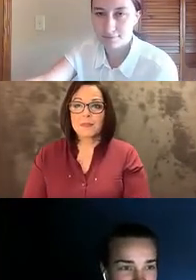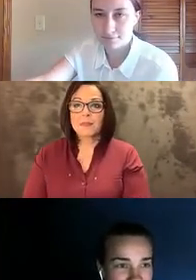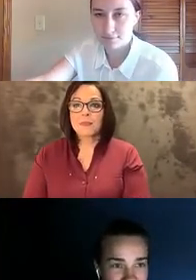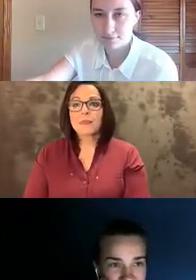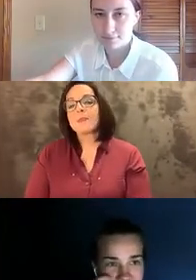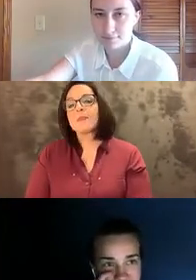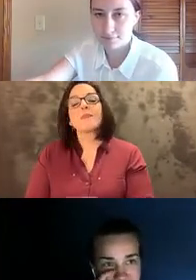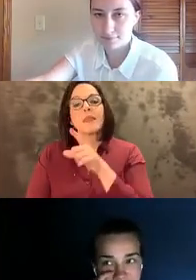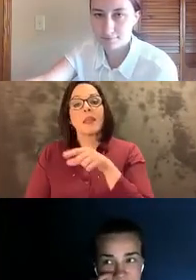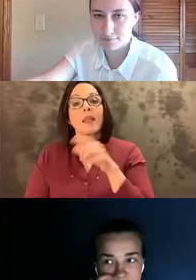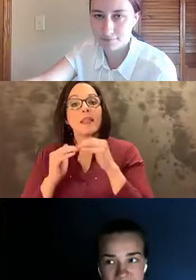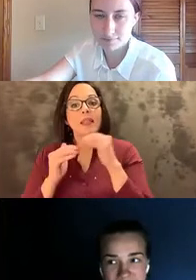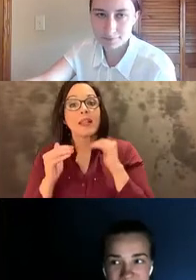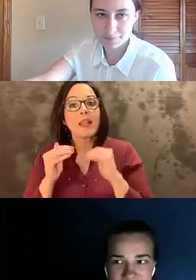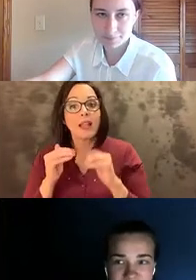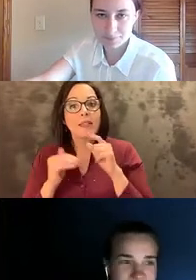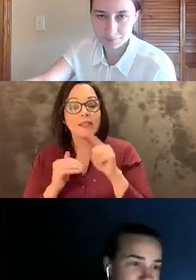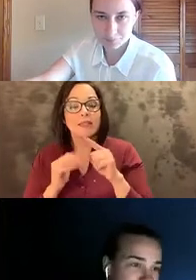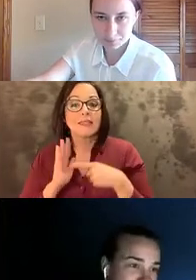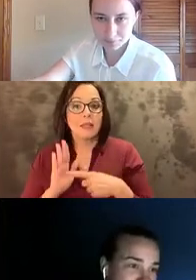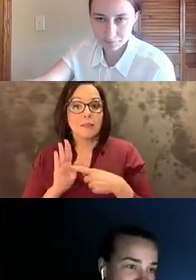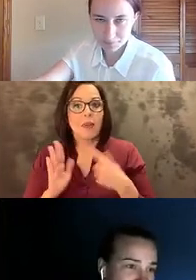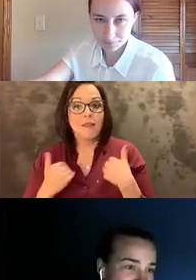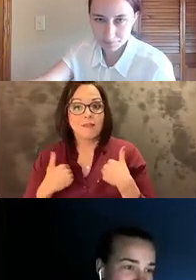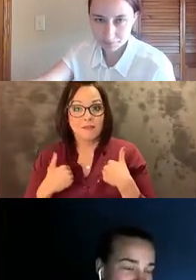So the next example we have,